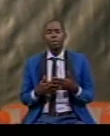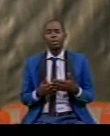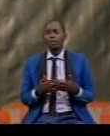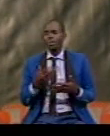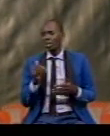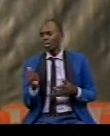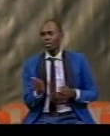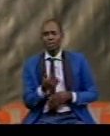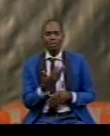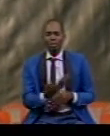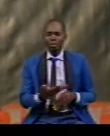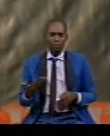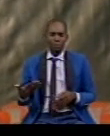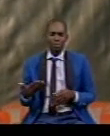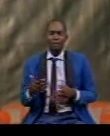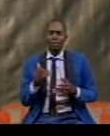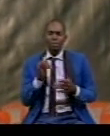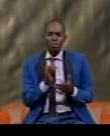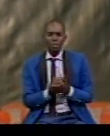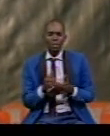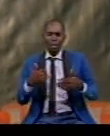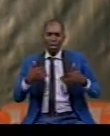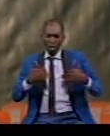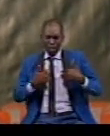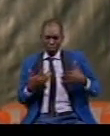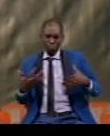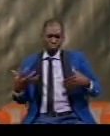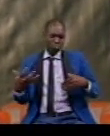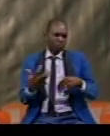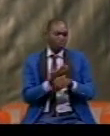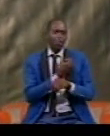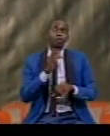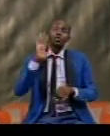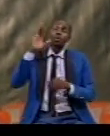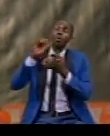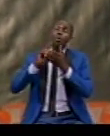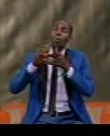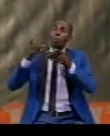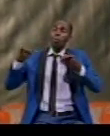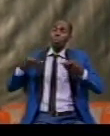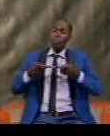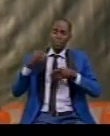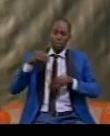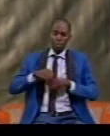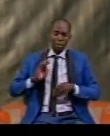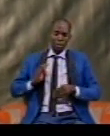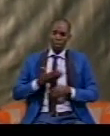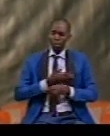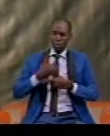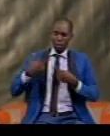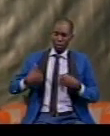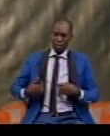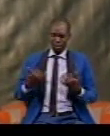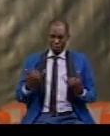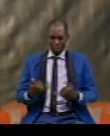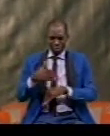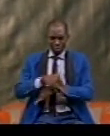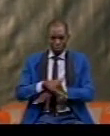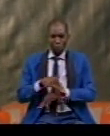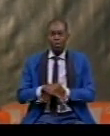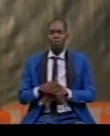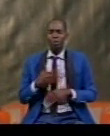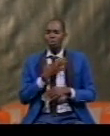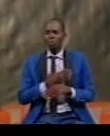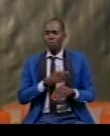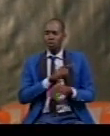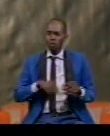irresistible anything, by Satan, by sickness, that help almighty amen and healing